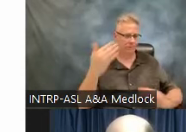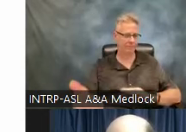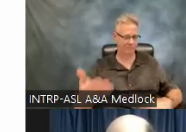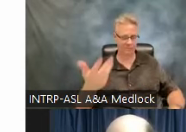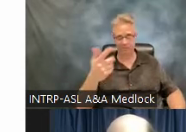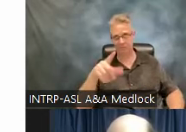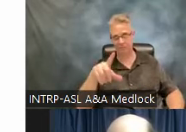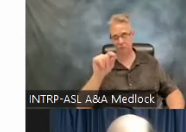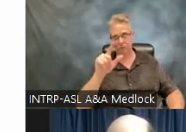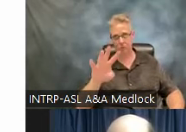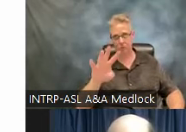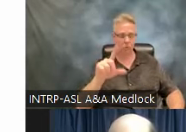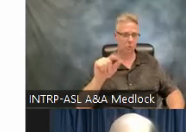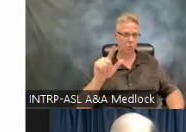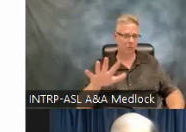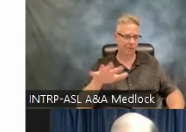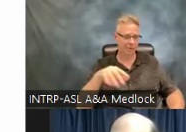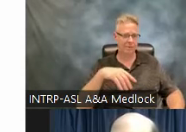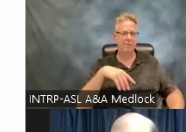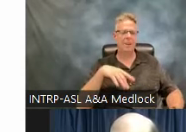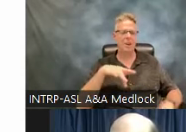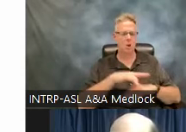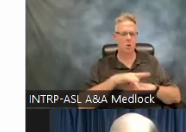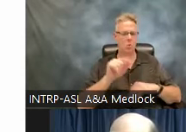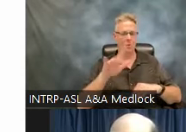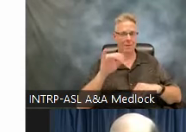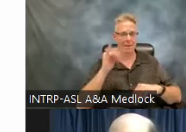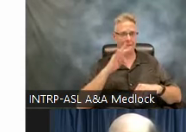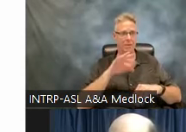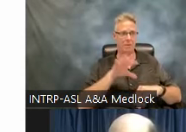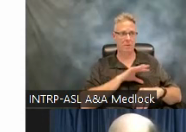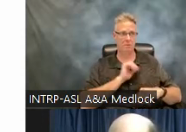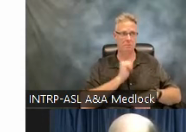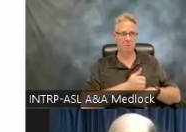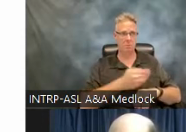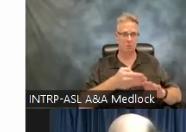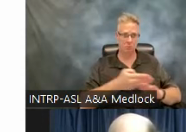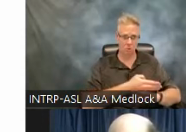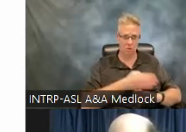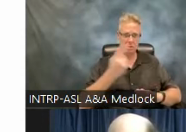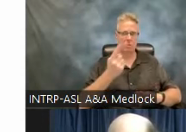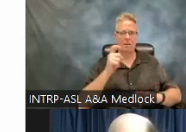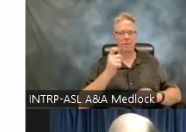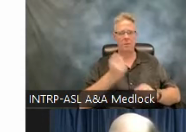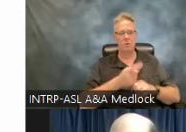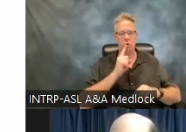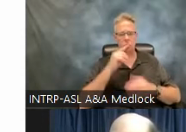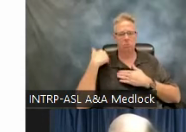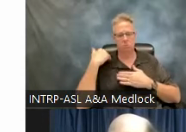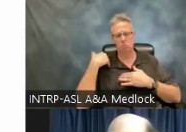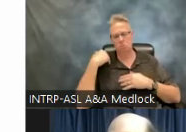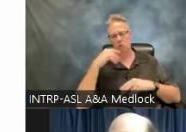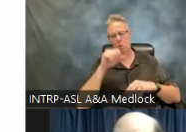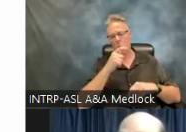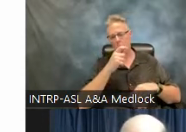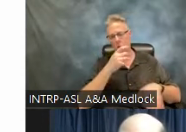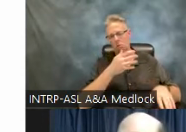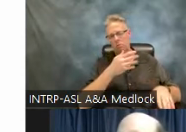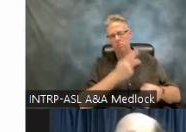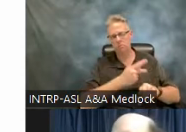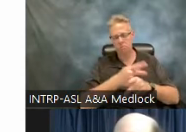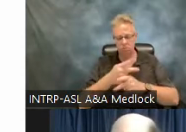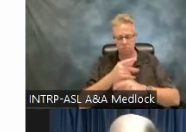late 2024, early 2025. And if body cameras are implemented before then, somebody has to be the steward of that footage until there's